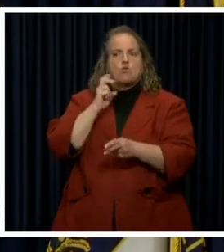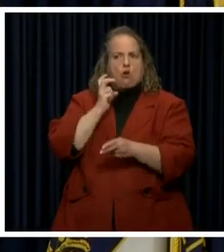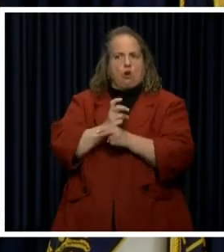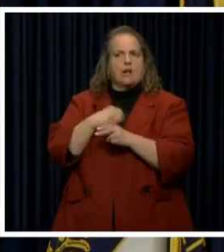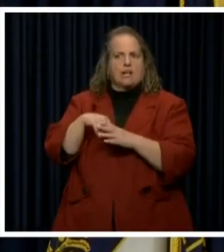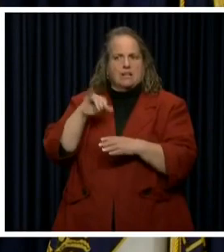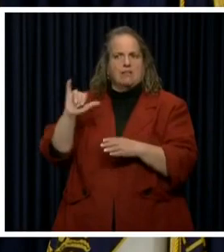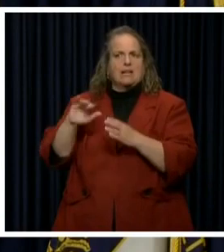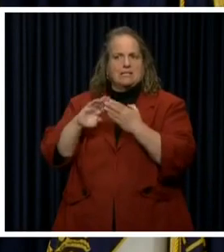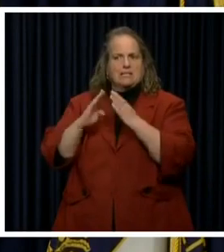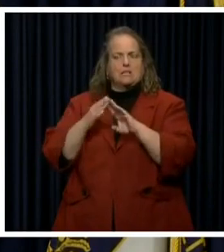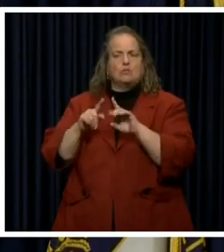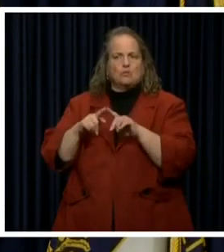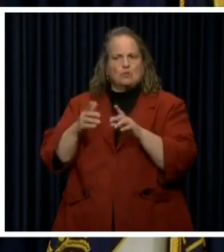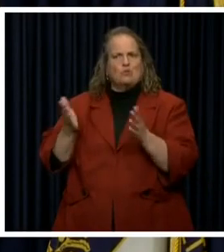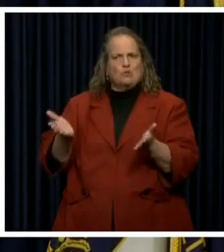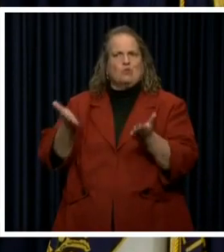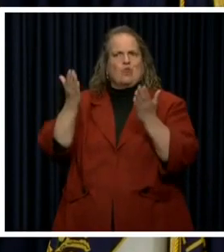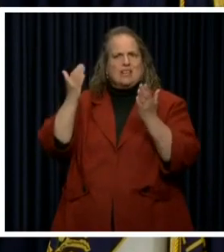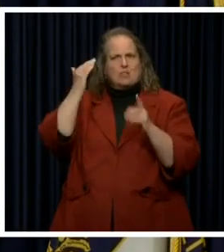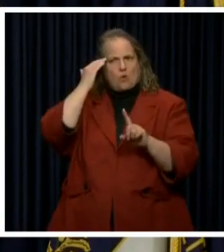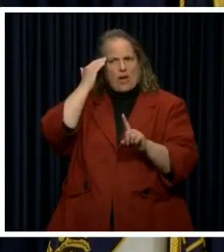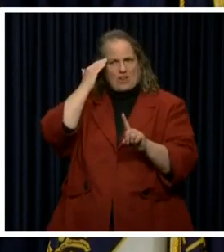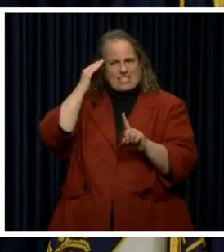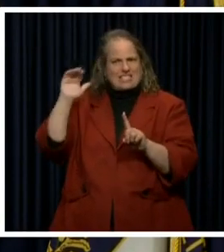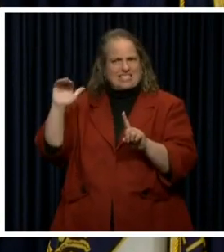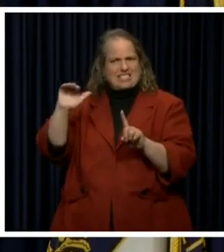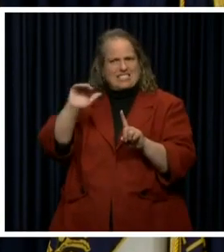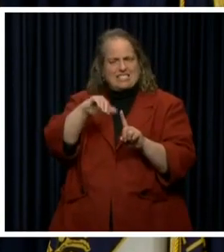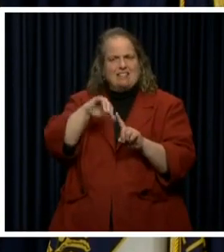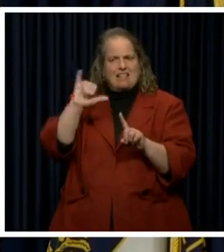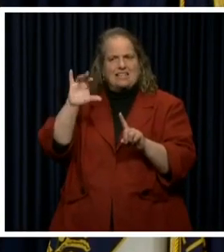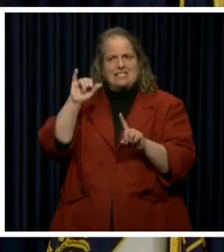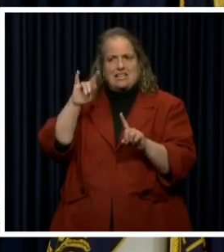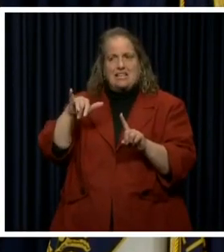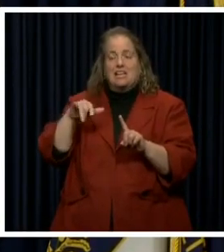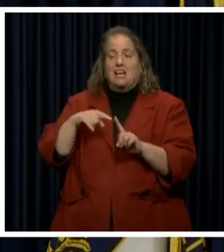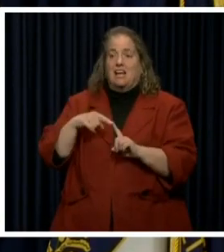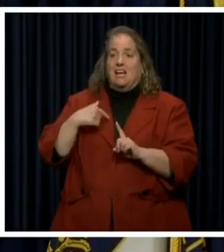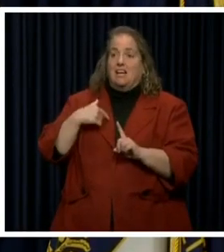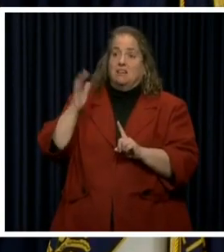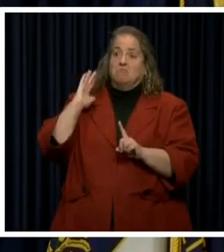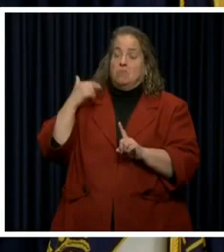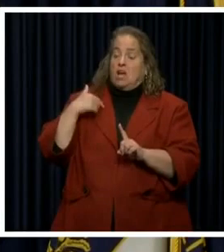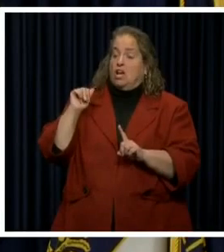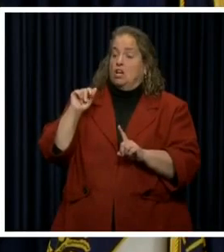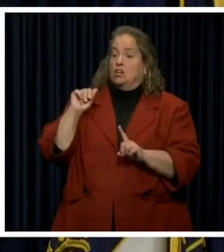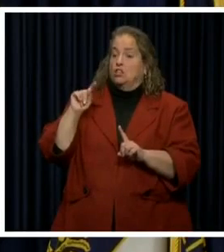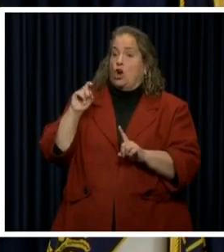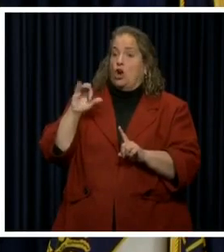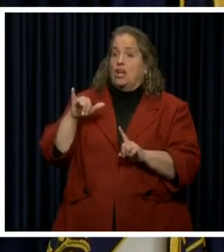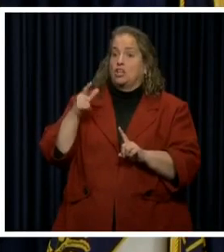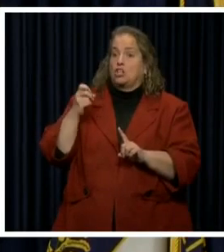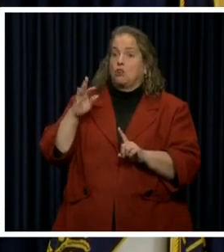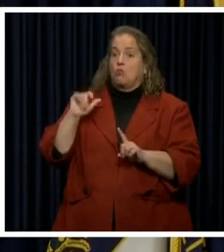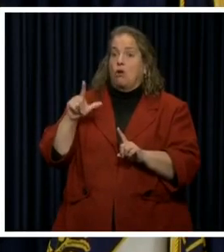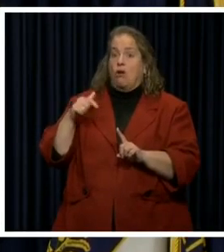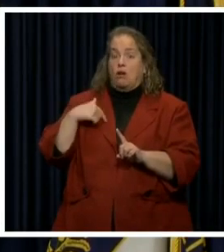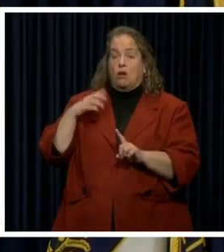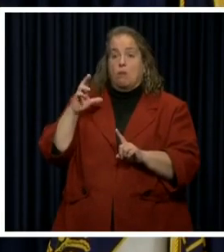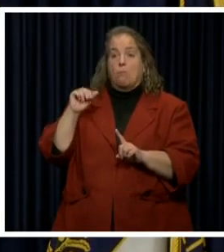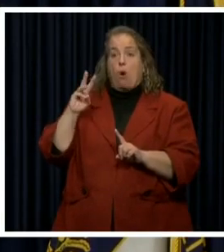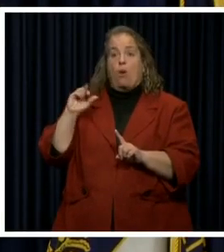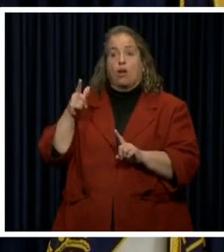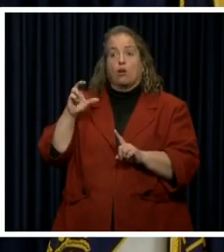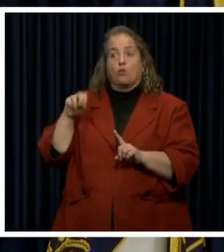to raise awareness. And I will say, as Attorney General, every time that I was in Bowling Green, he was there, just wanting to do the right